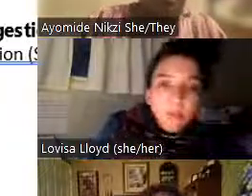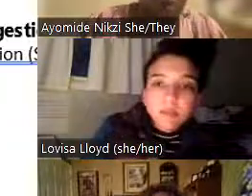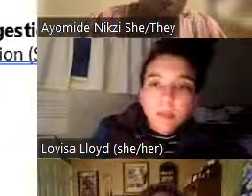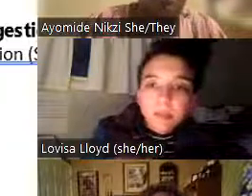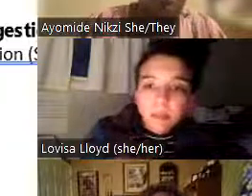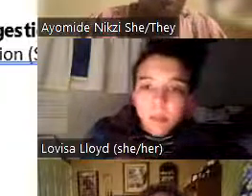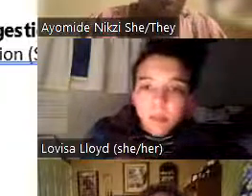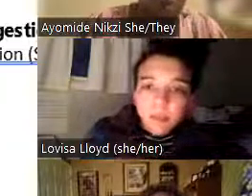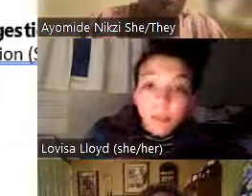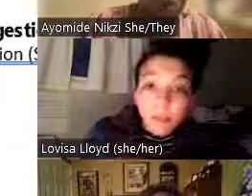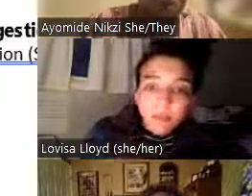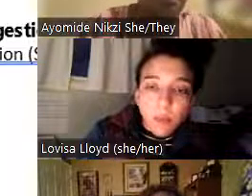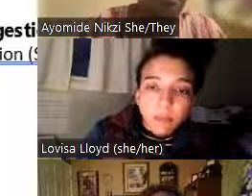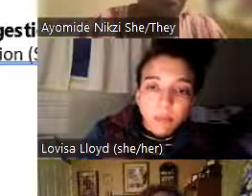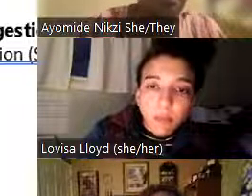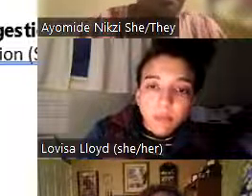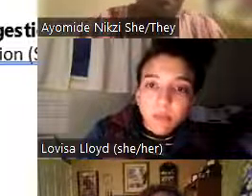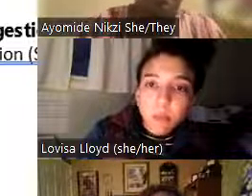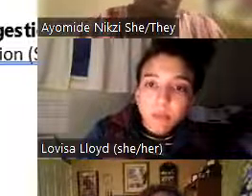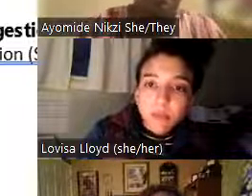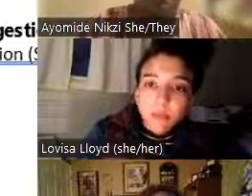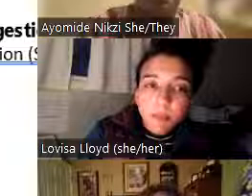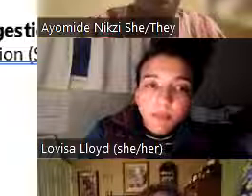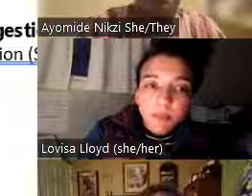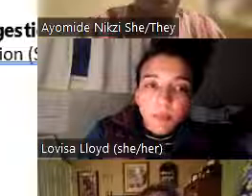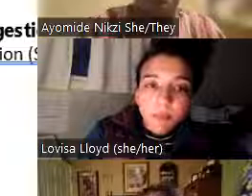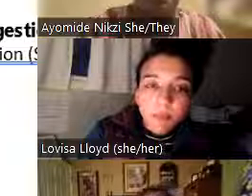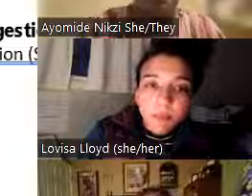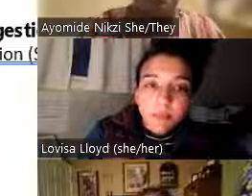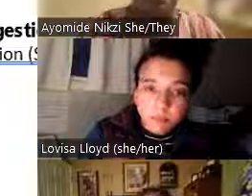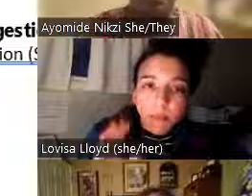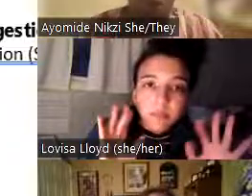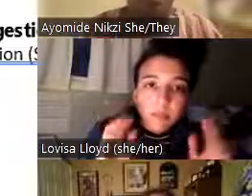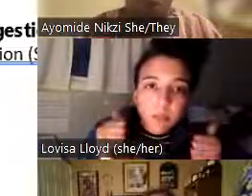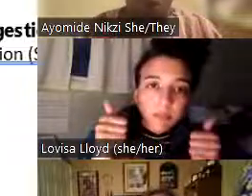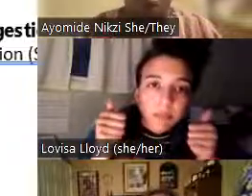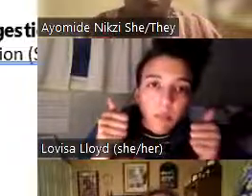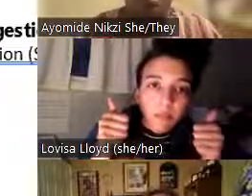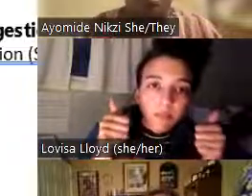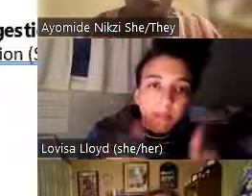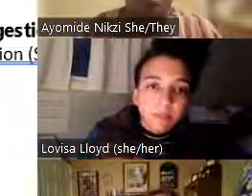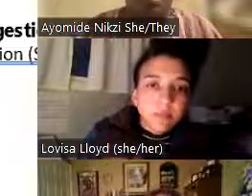that. Does everybody feel about that? Pretty good. No major emotions.